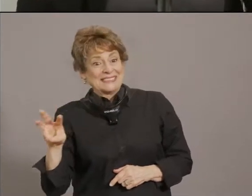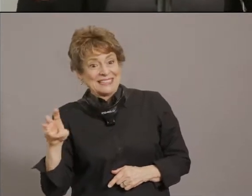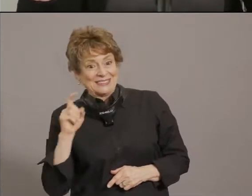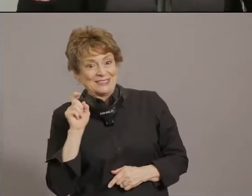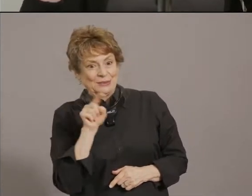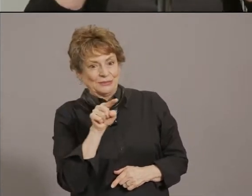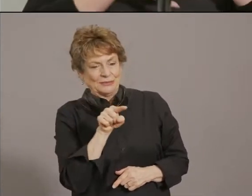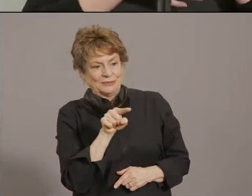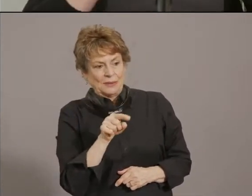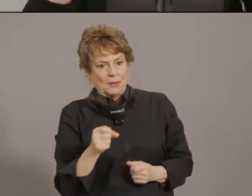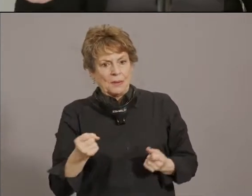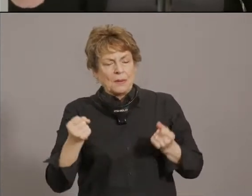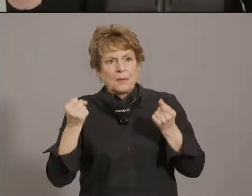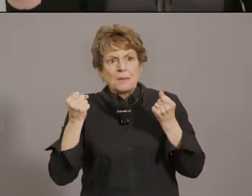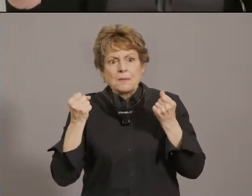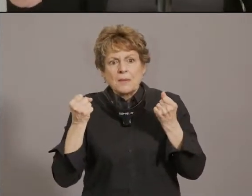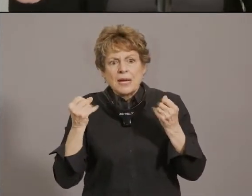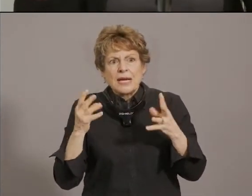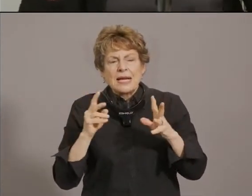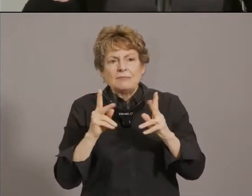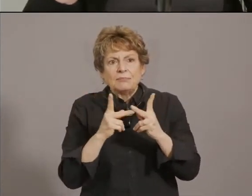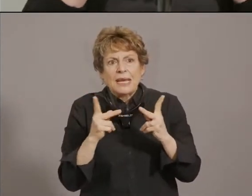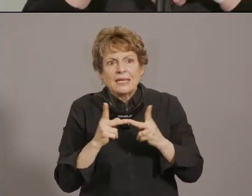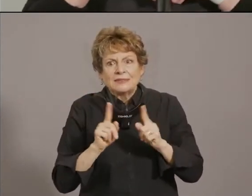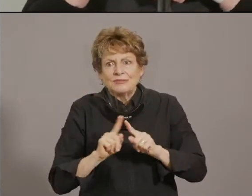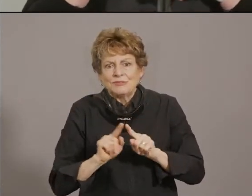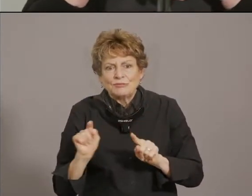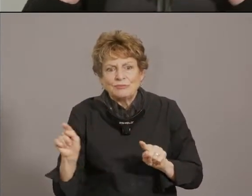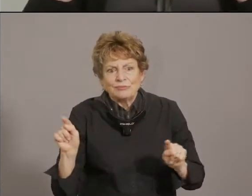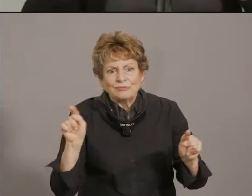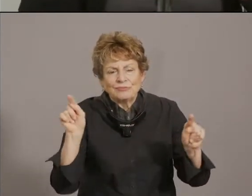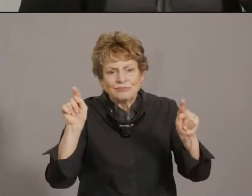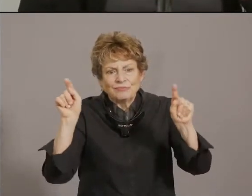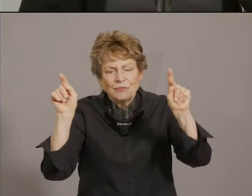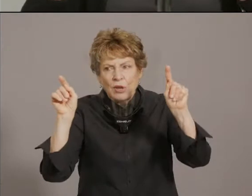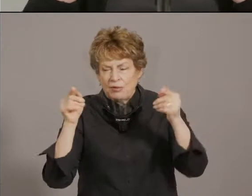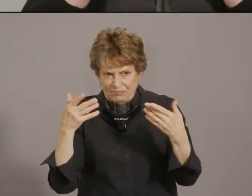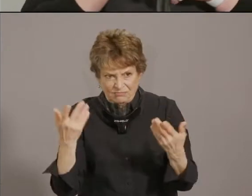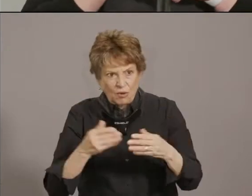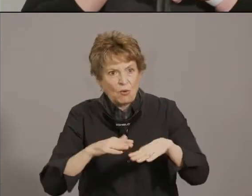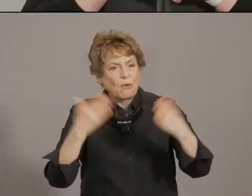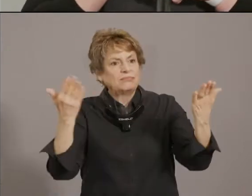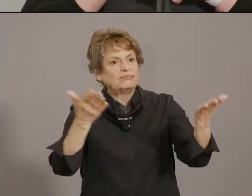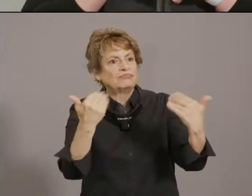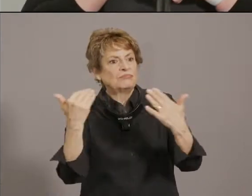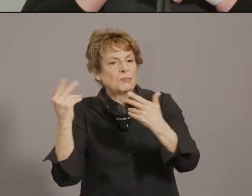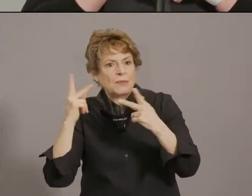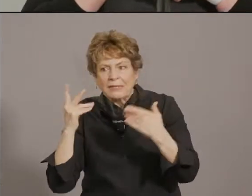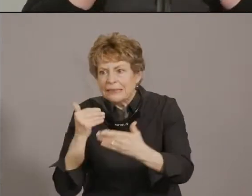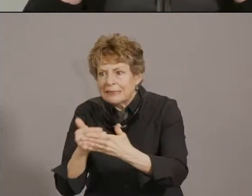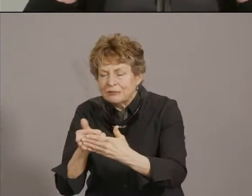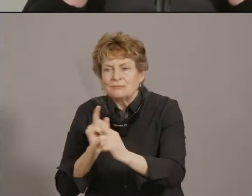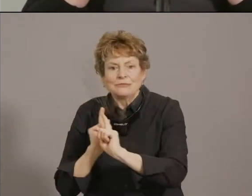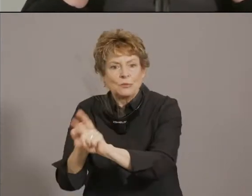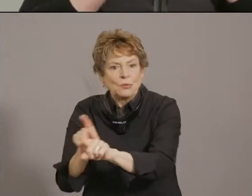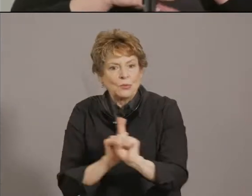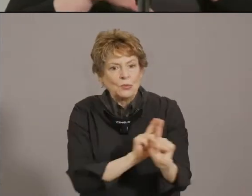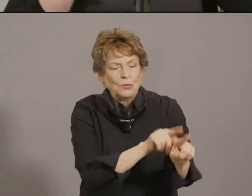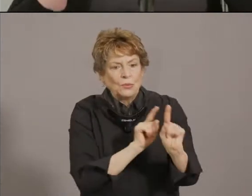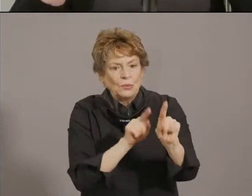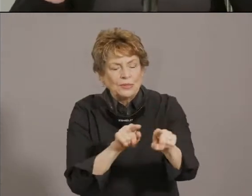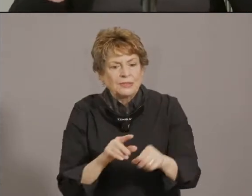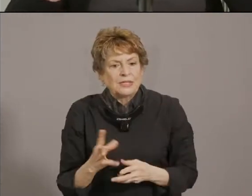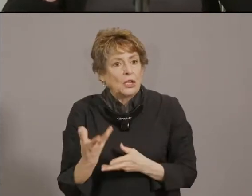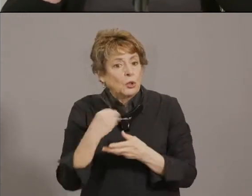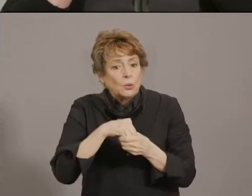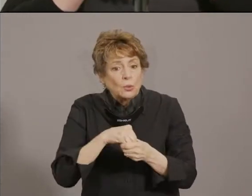number of locations that are open to the public, including, the eligible priority populations. It's going to tell you the